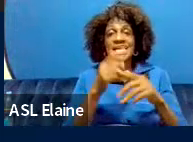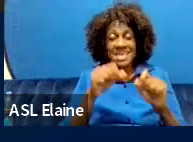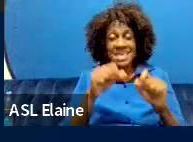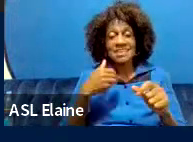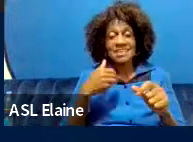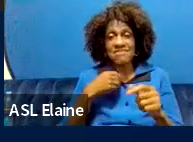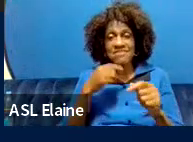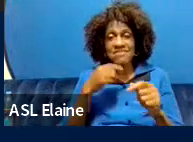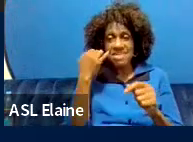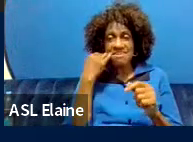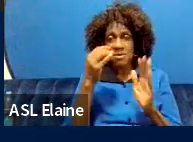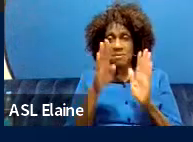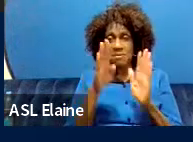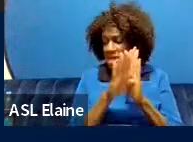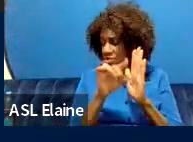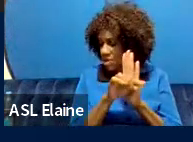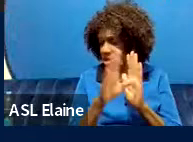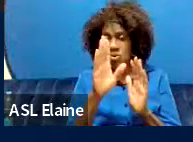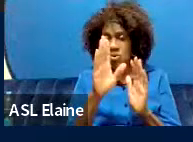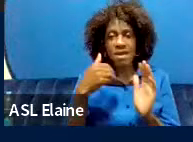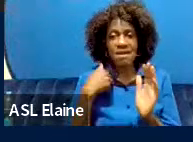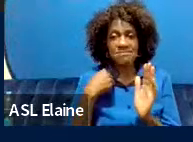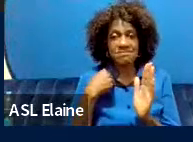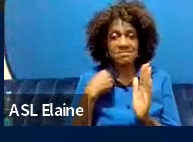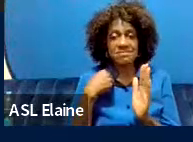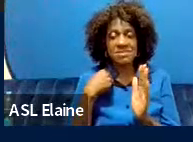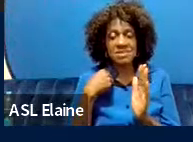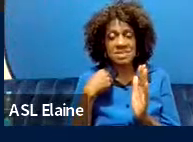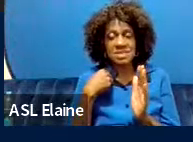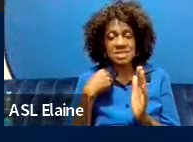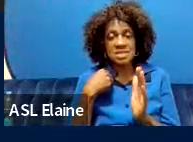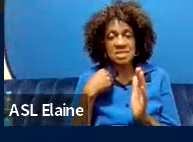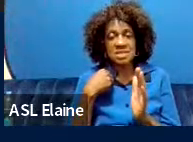your background is going to have a lot of